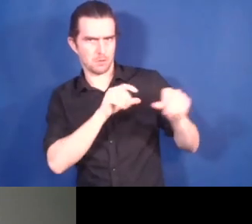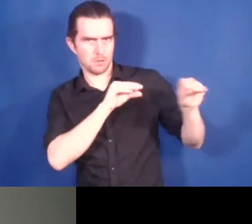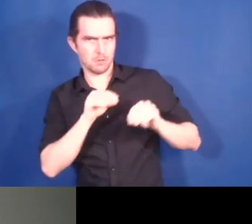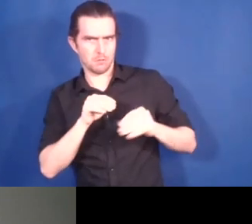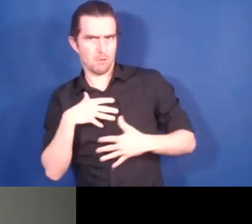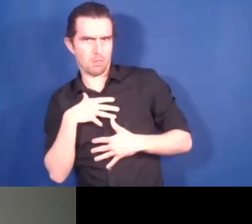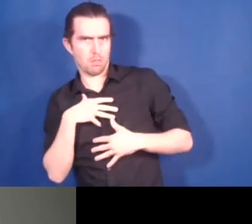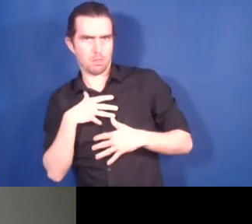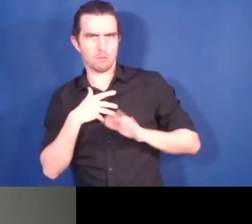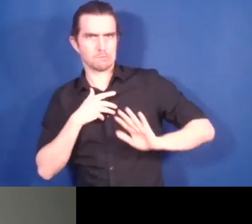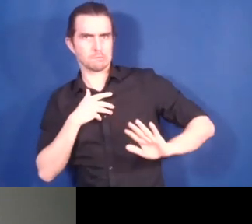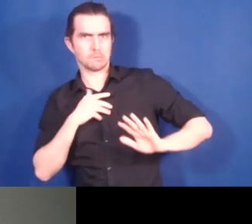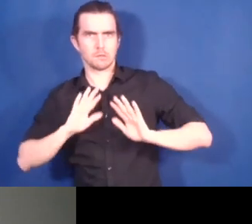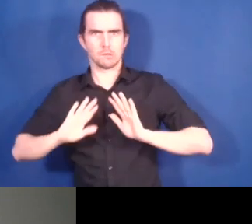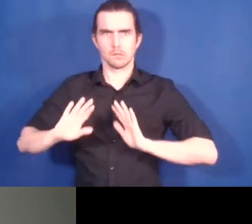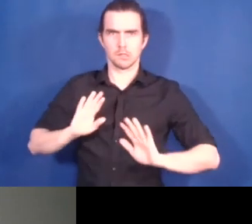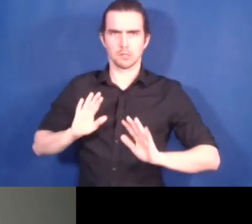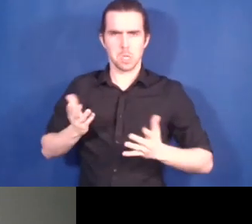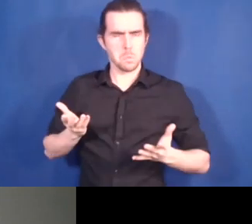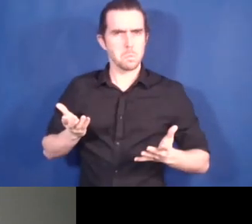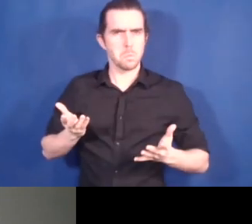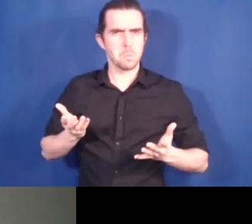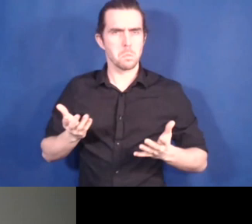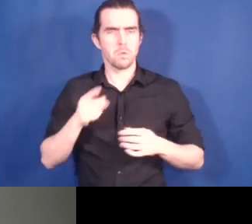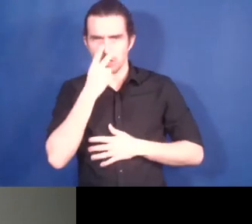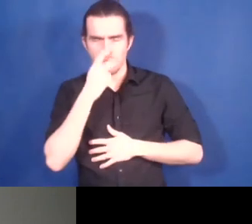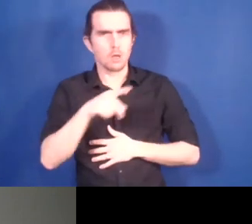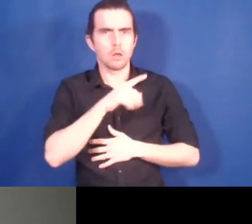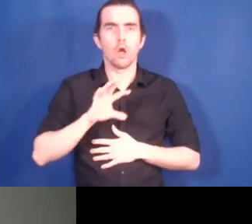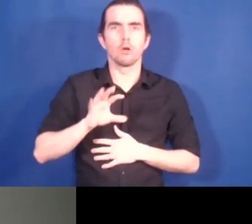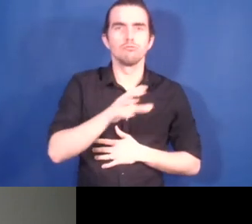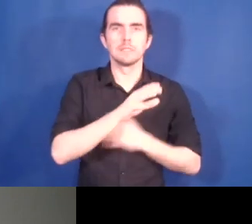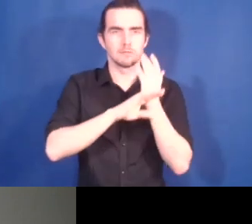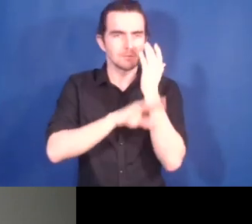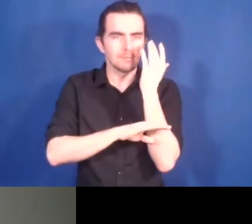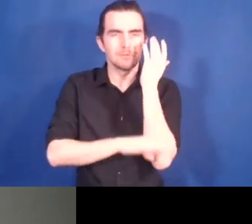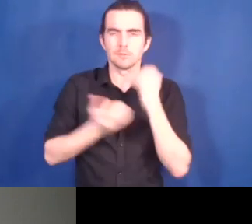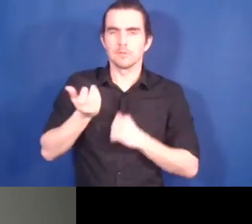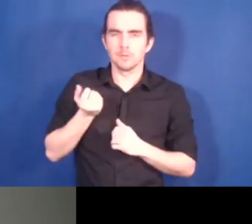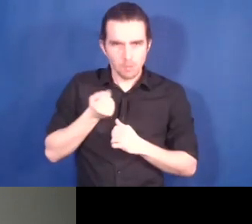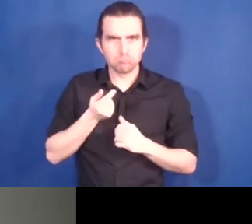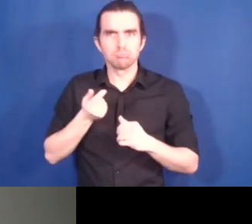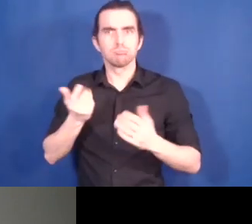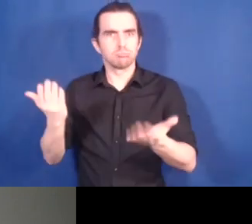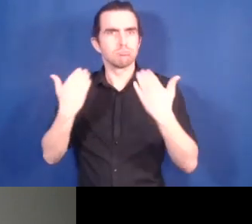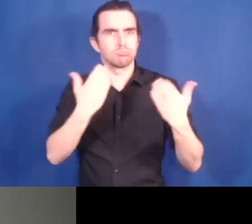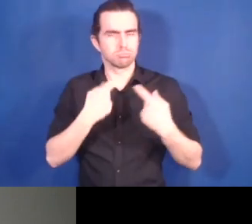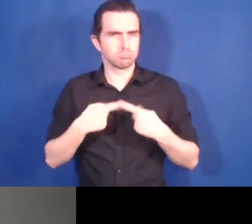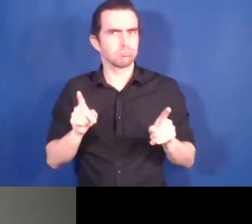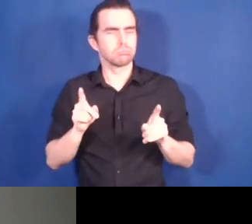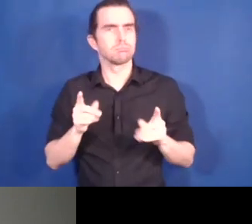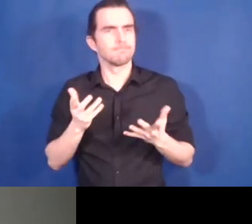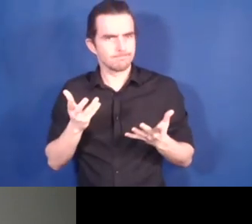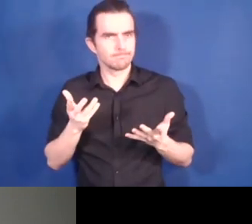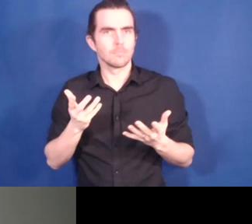Xenophobia is wrong at all times, but with regard to persons who have been forced to flee due to